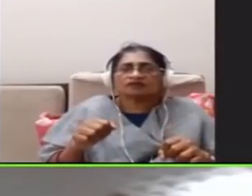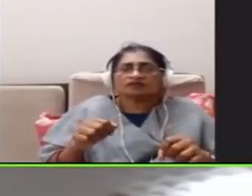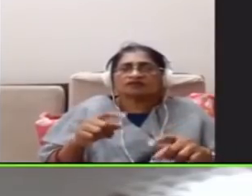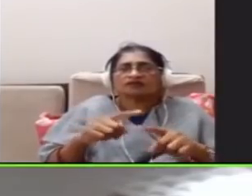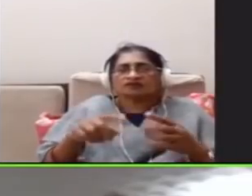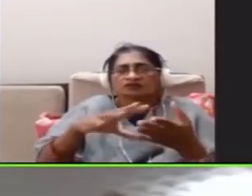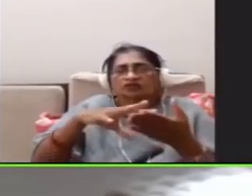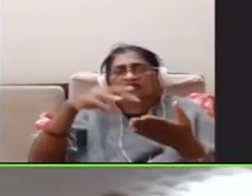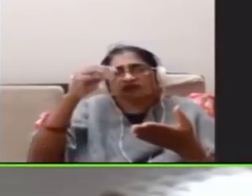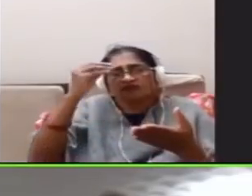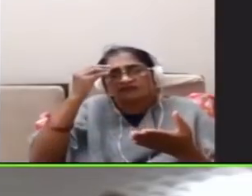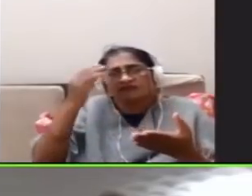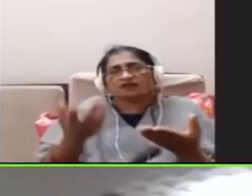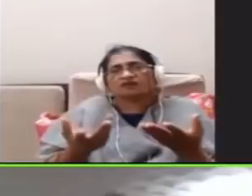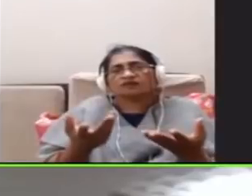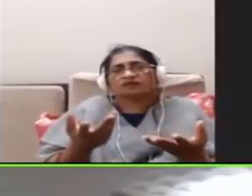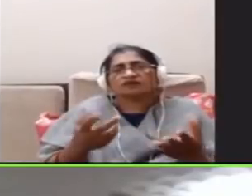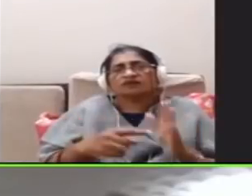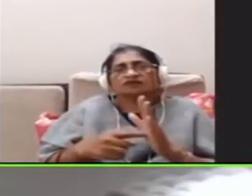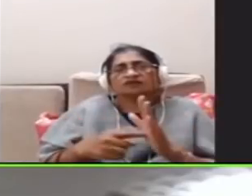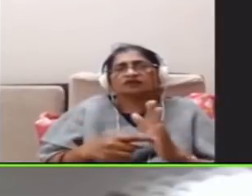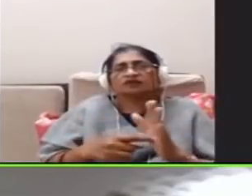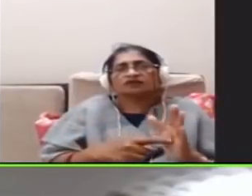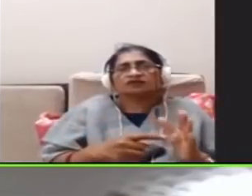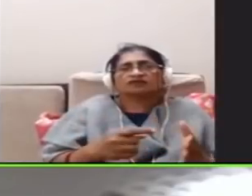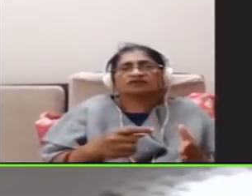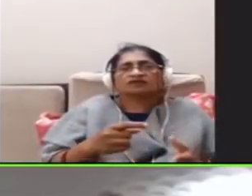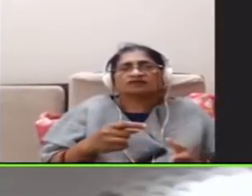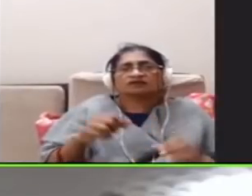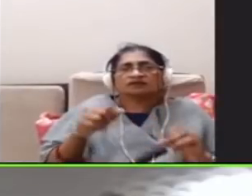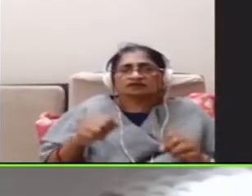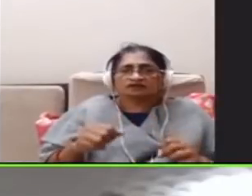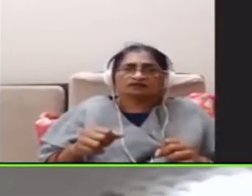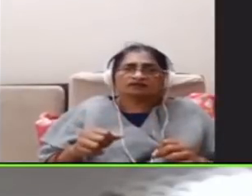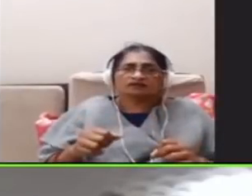difficulties, and just making sure that, that those environments